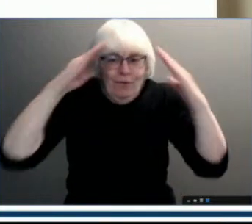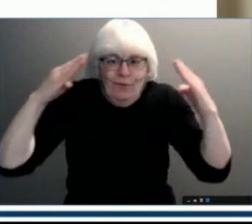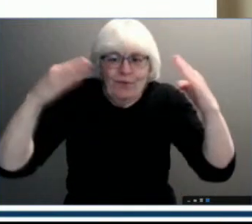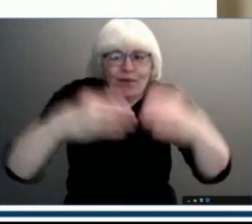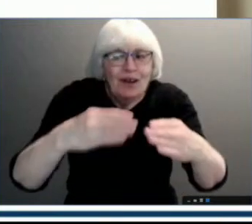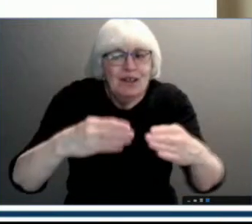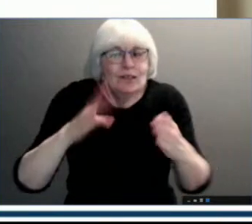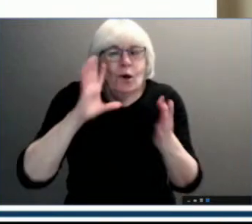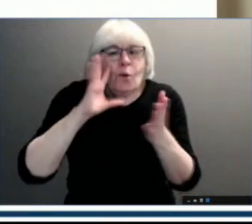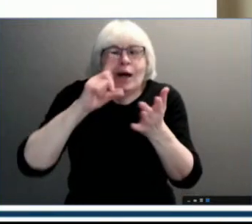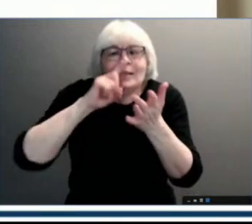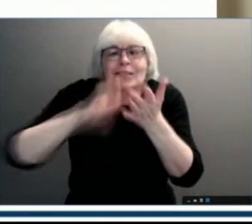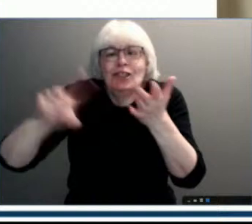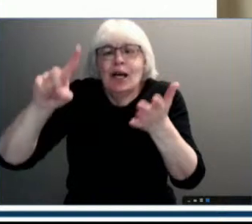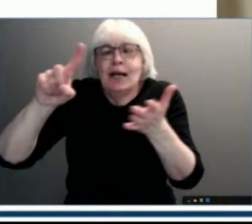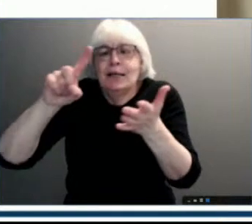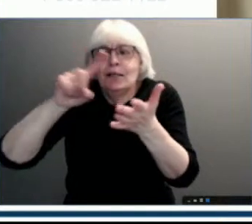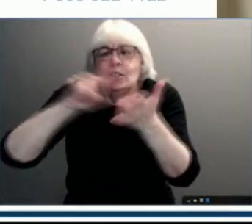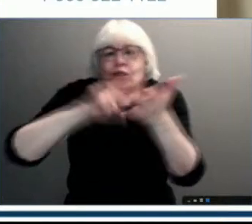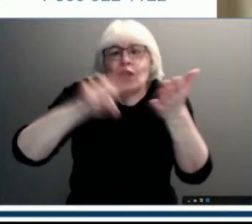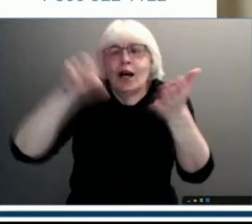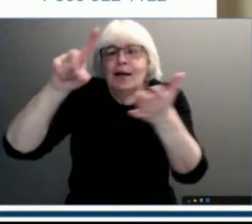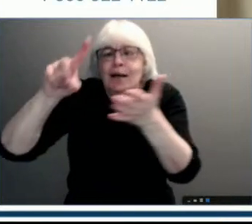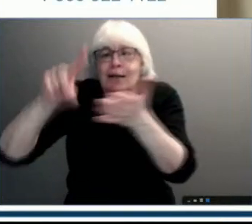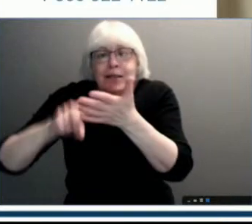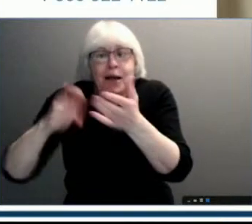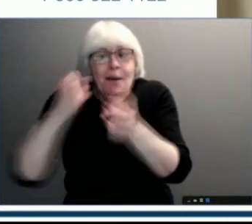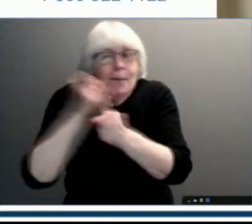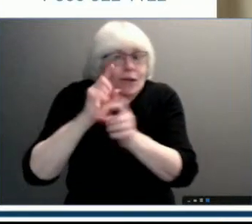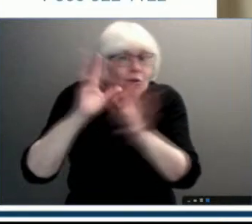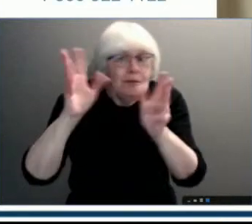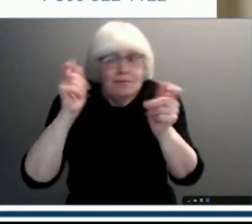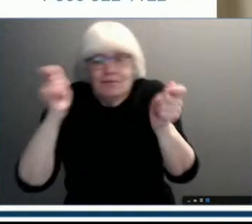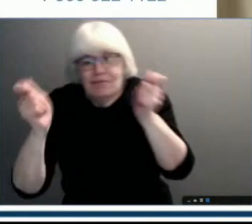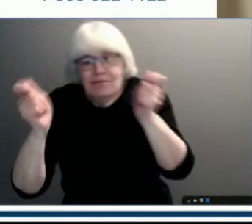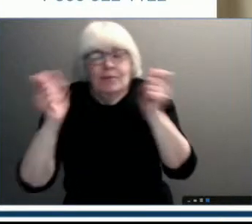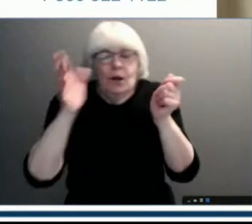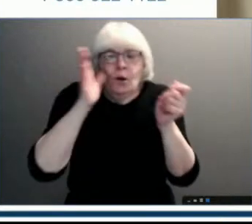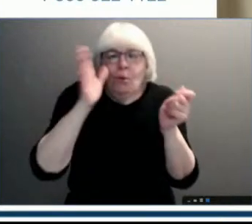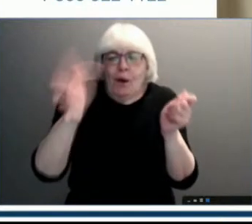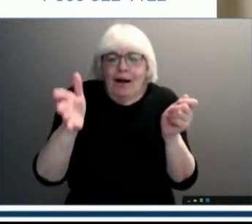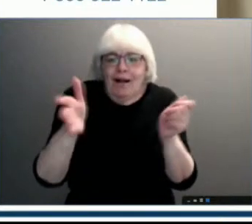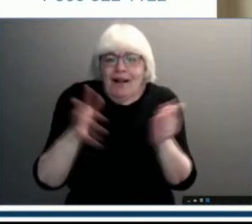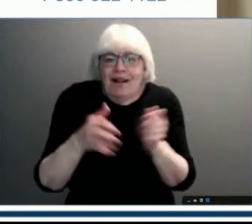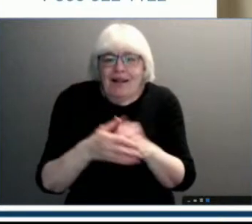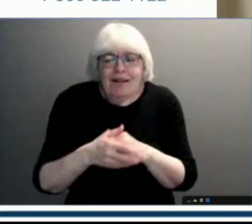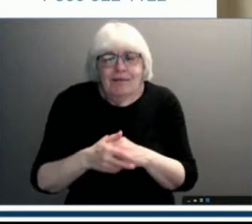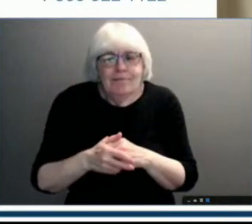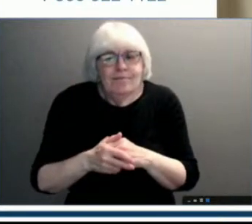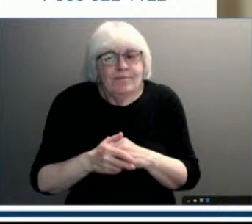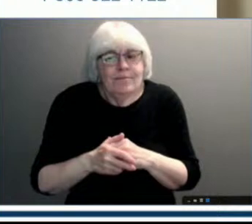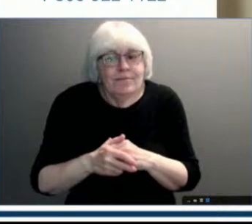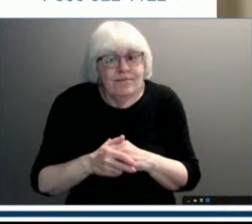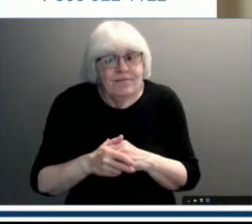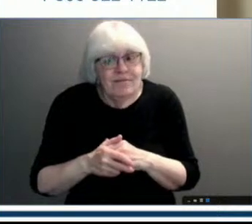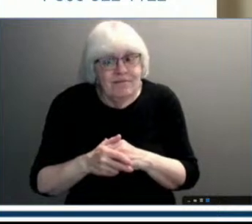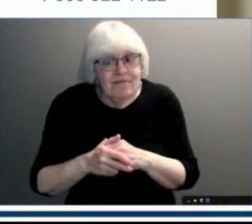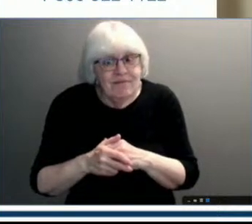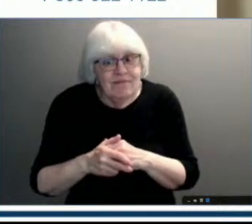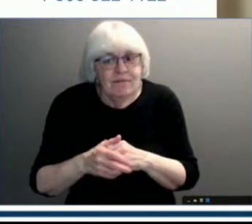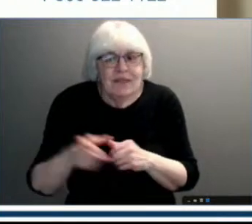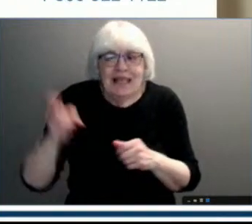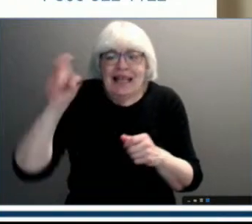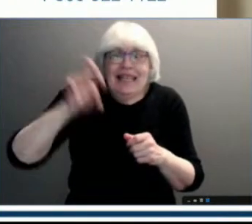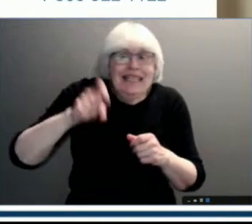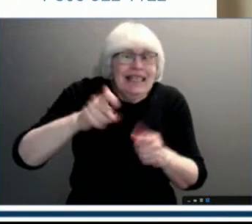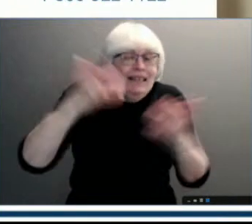change. But right now, this is the direction from public health, and I trust it. And if something happens,